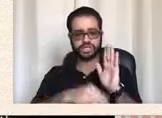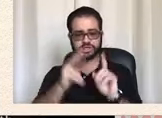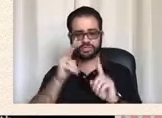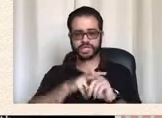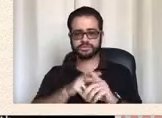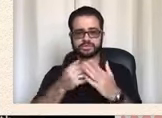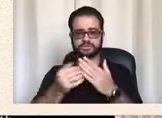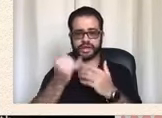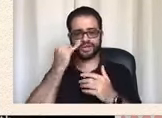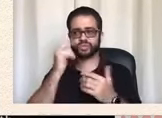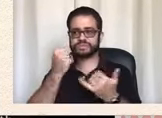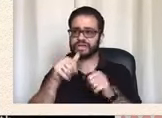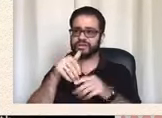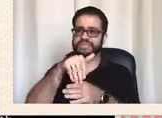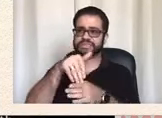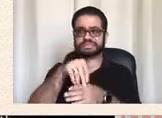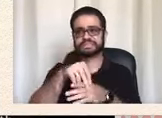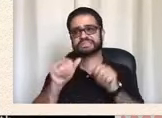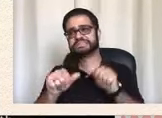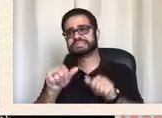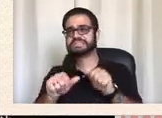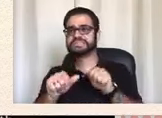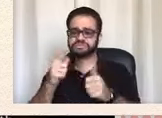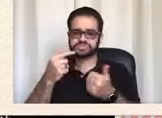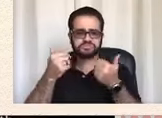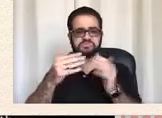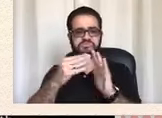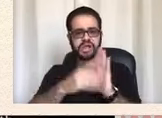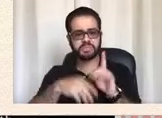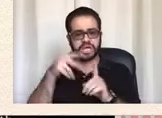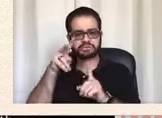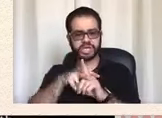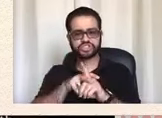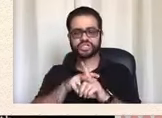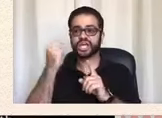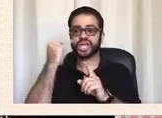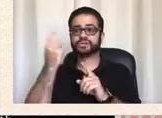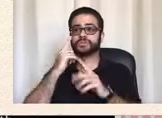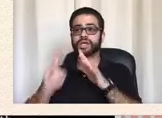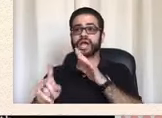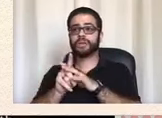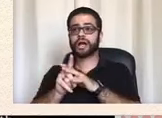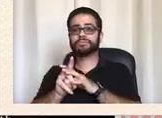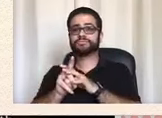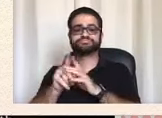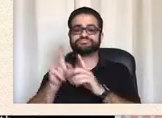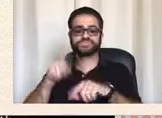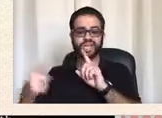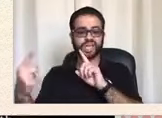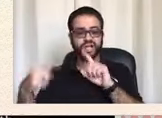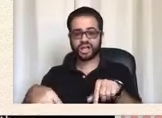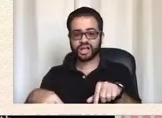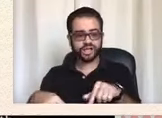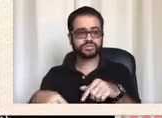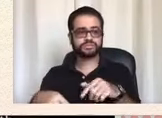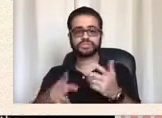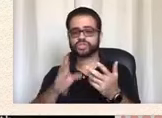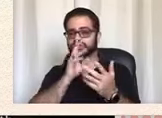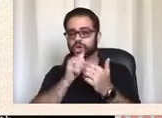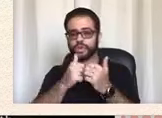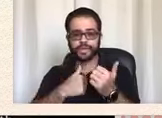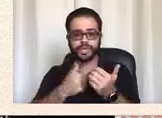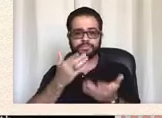fence, you should fill out the application. And then, if something comes up where you feel like, you just can't make it for whatever reason, you could talk to me. We might be able to